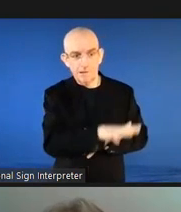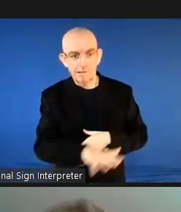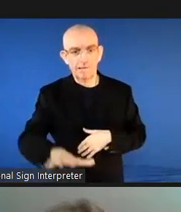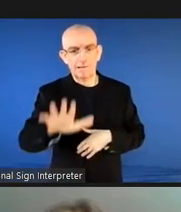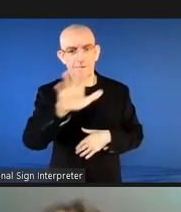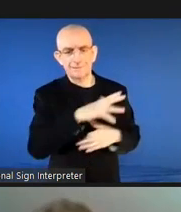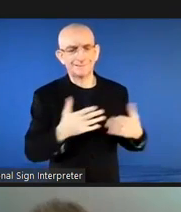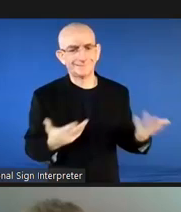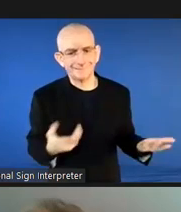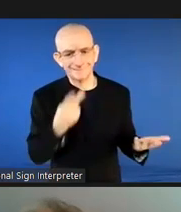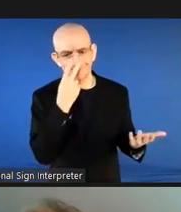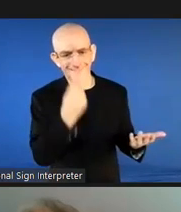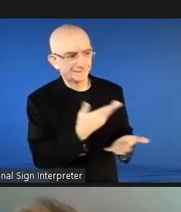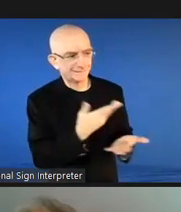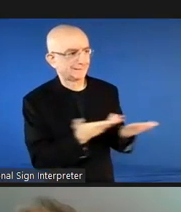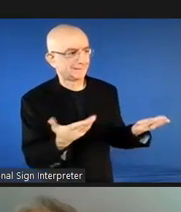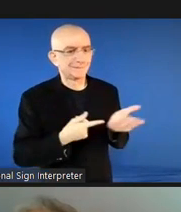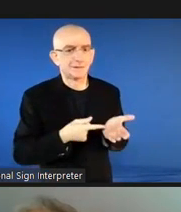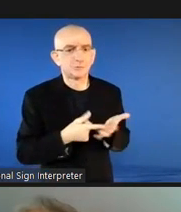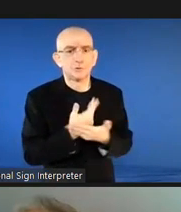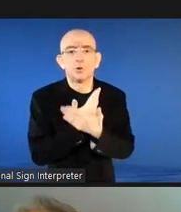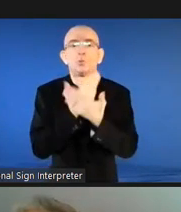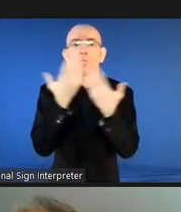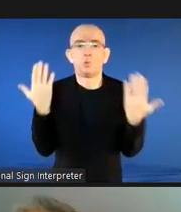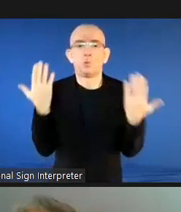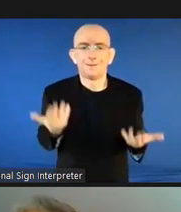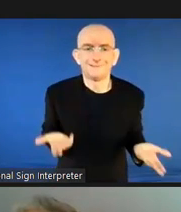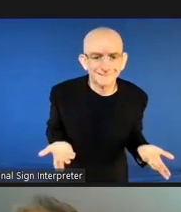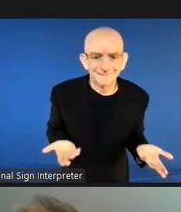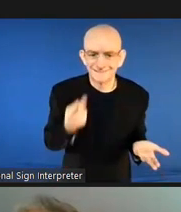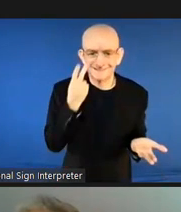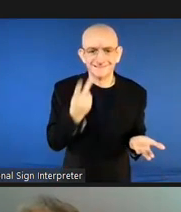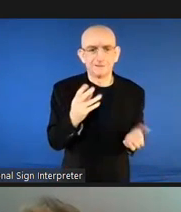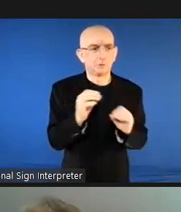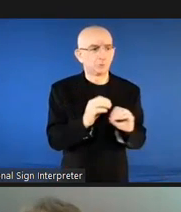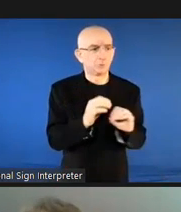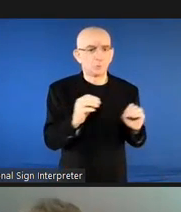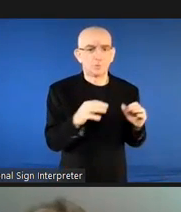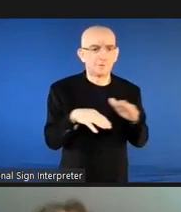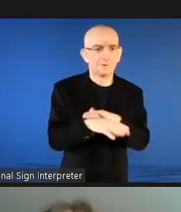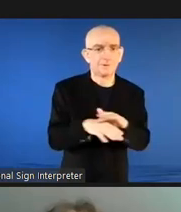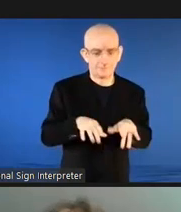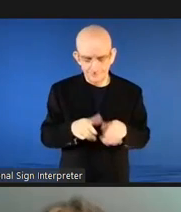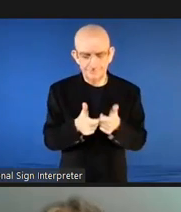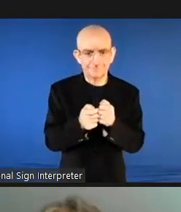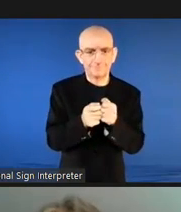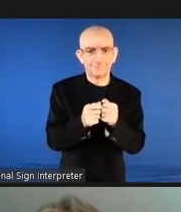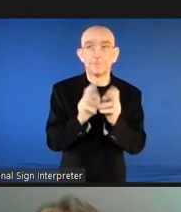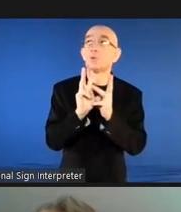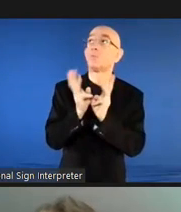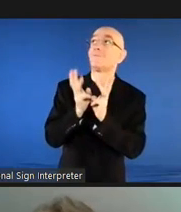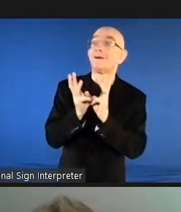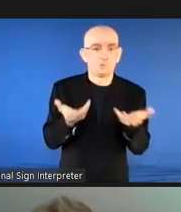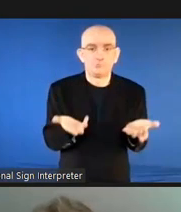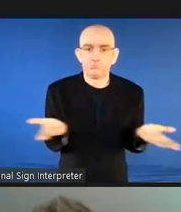of access to Wi-Fi or internet and different devices. So that is still a challenge in the